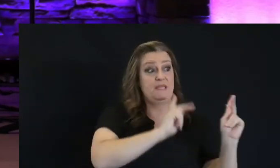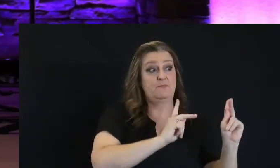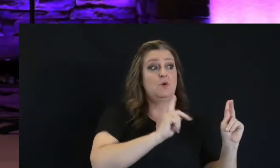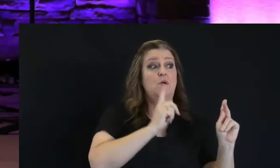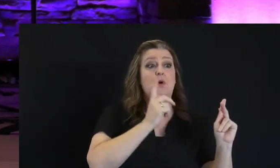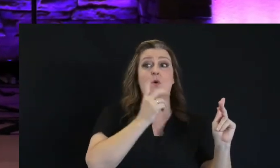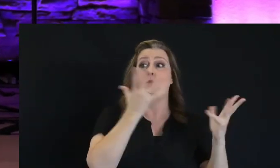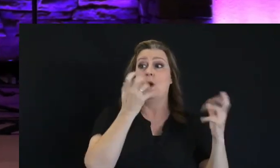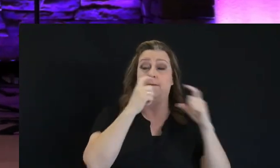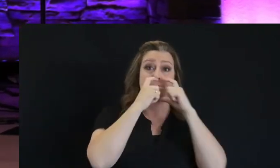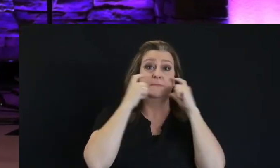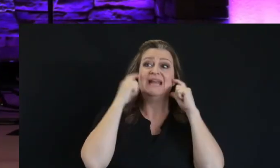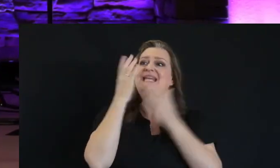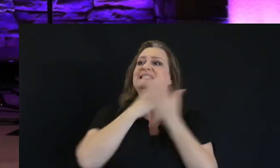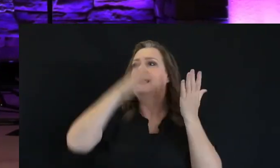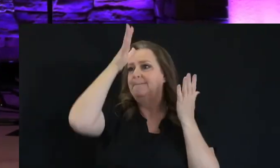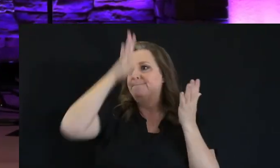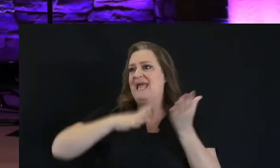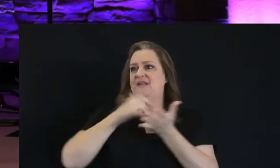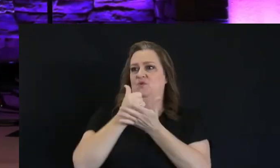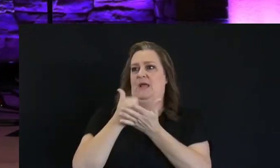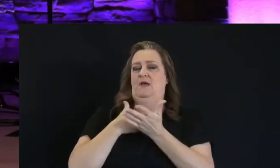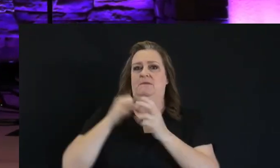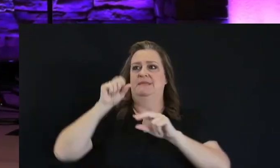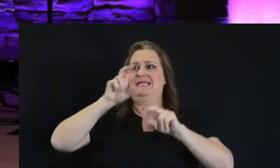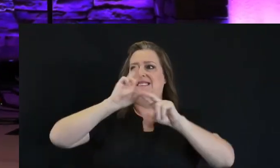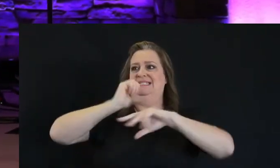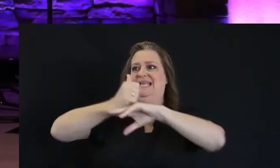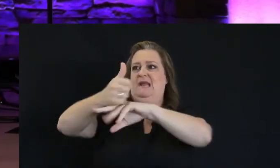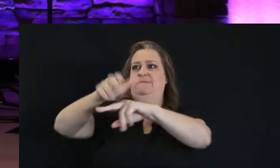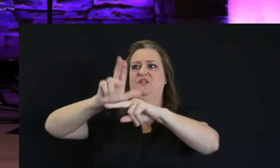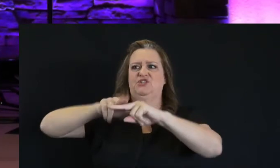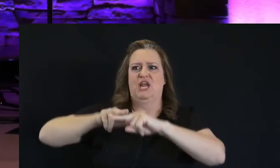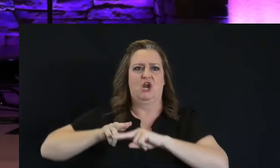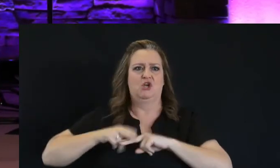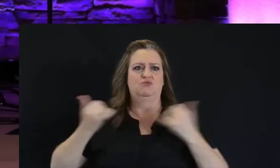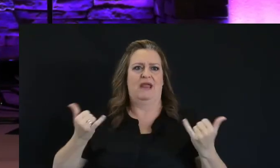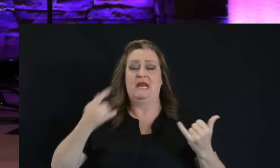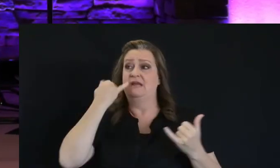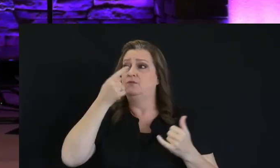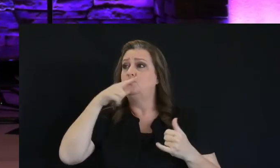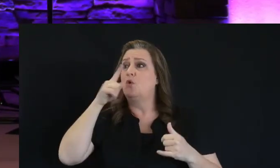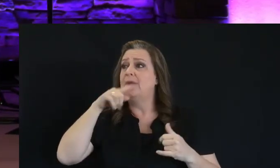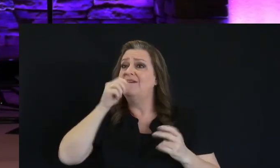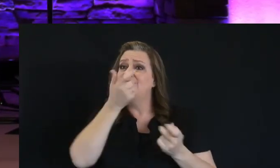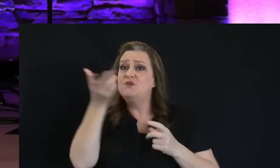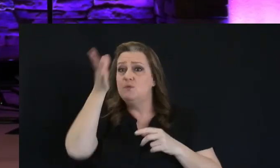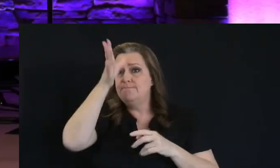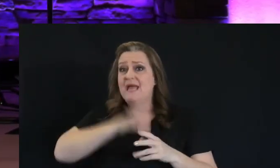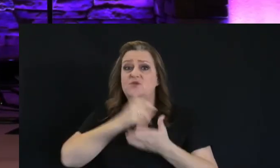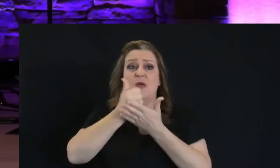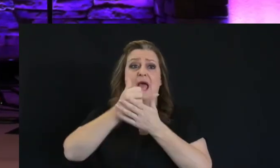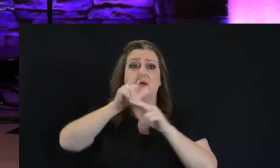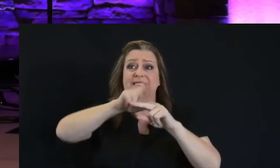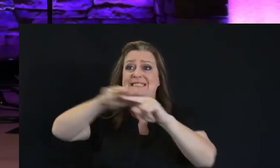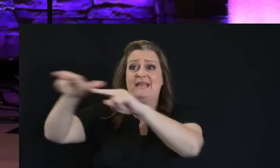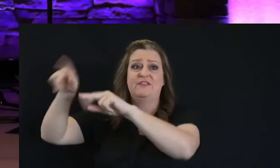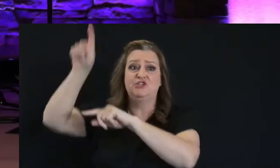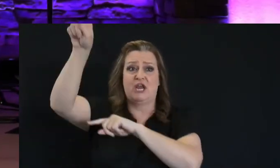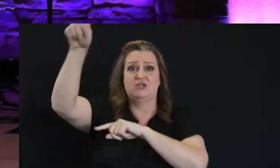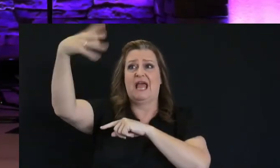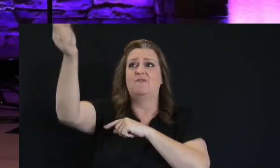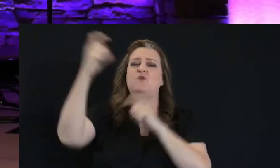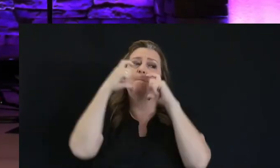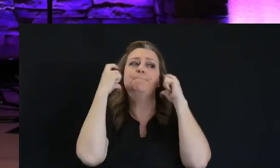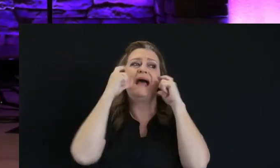but I need some men to help me set up the chairs on the plaza right now. So if I can get a few men out there to help set up chairs, God bless you. You guys have a